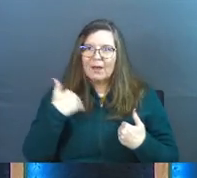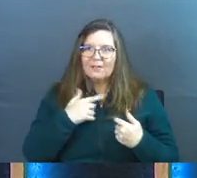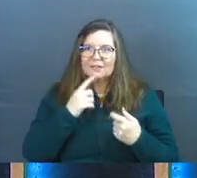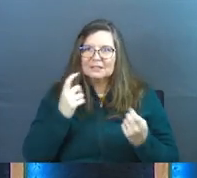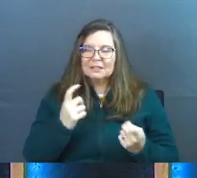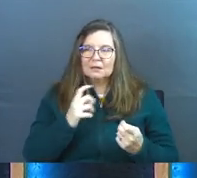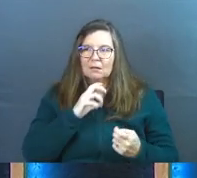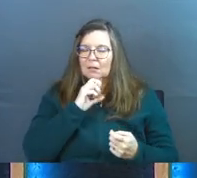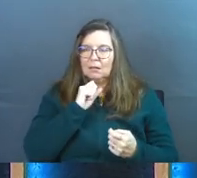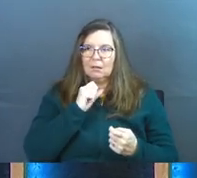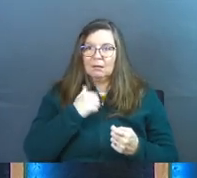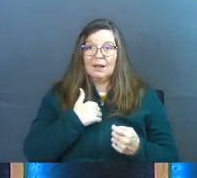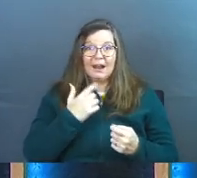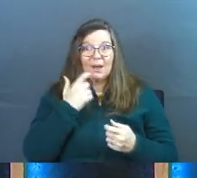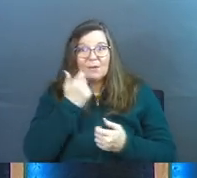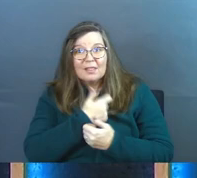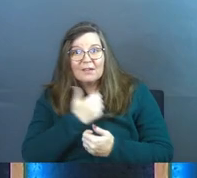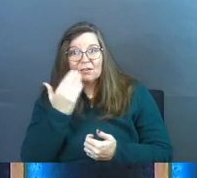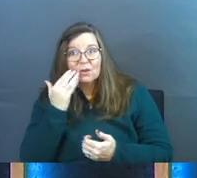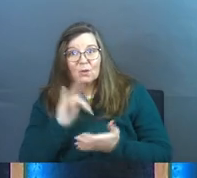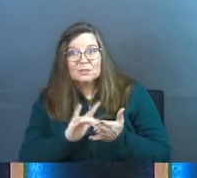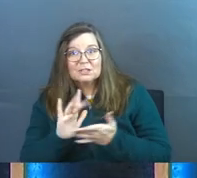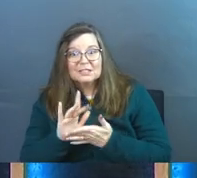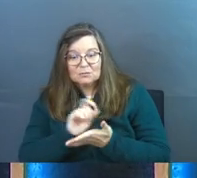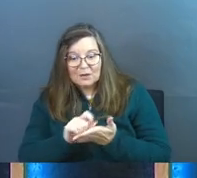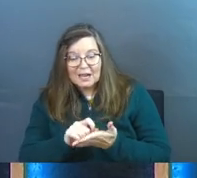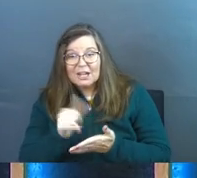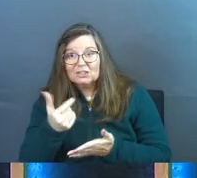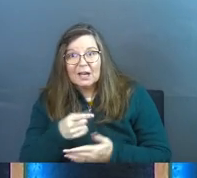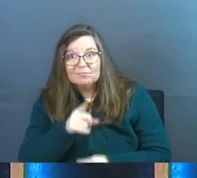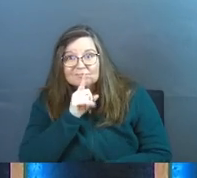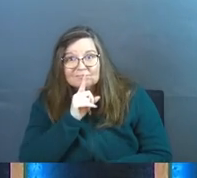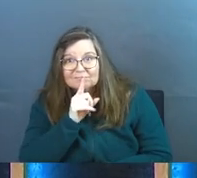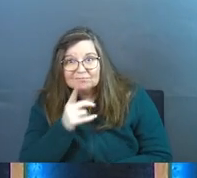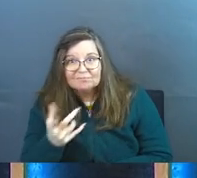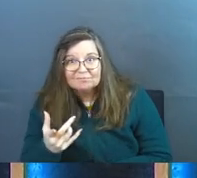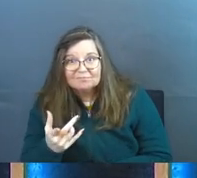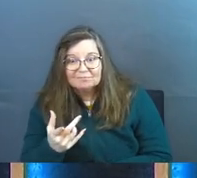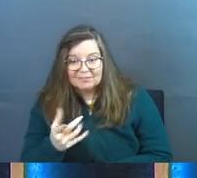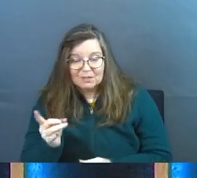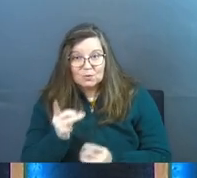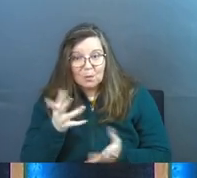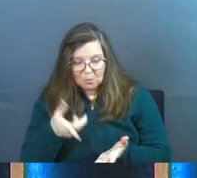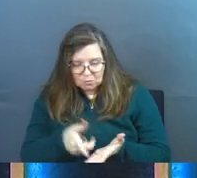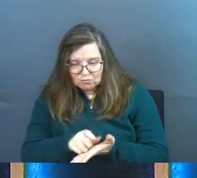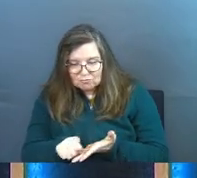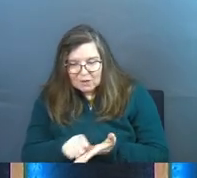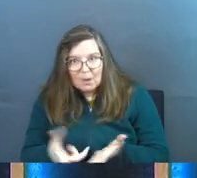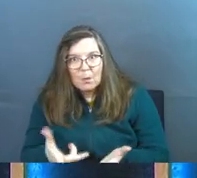And I would love to know what Jesus is writing down. And John doesn't tell us. It's horrible.